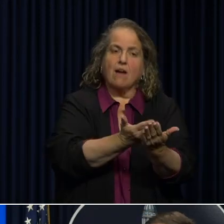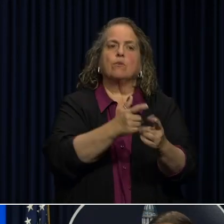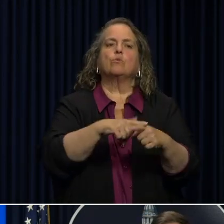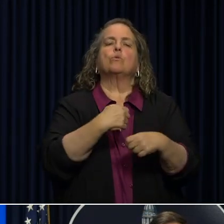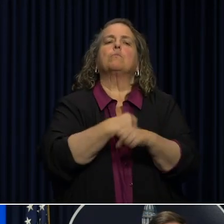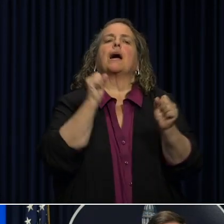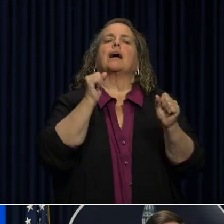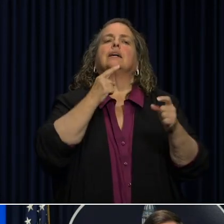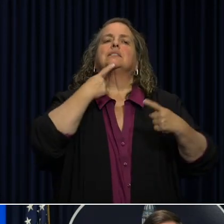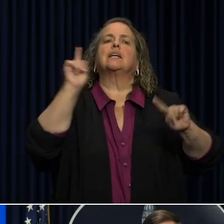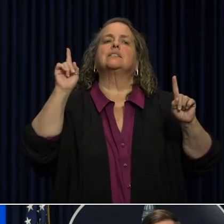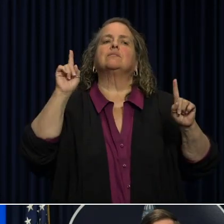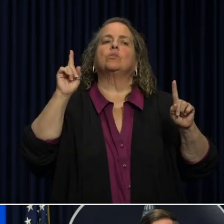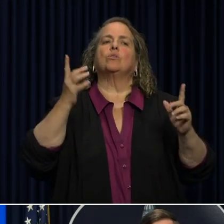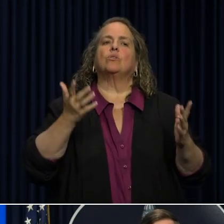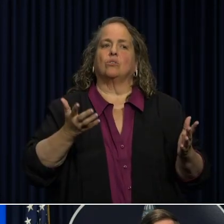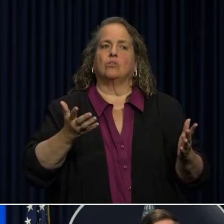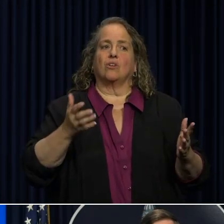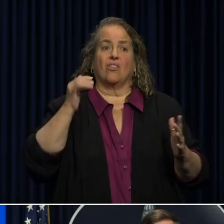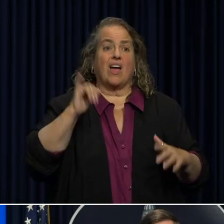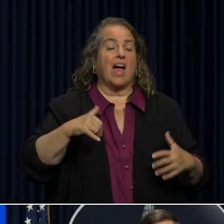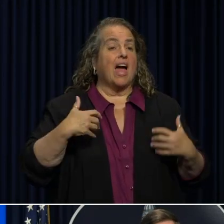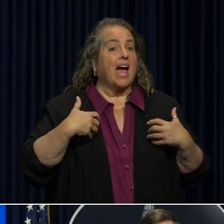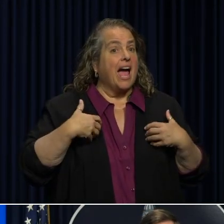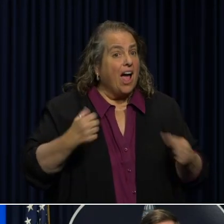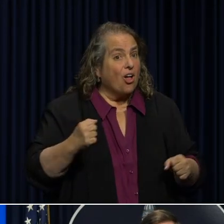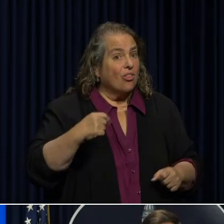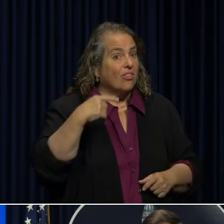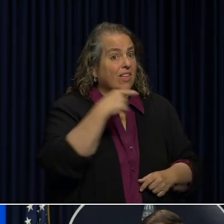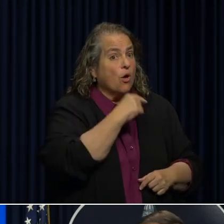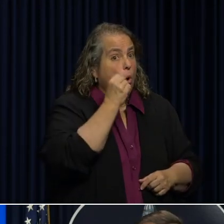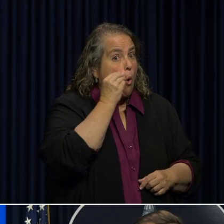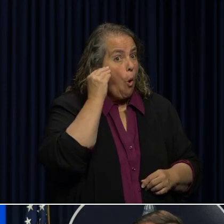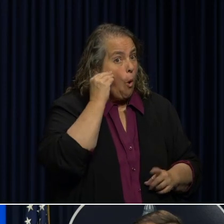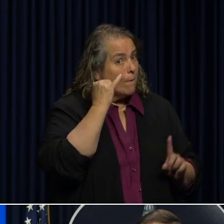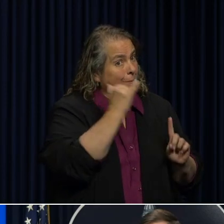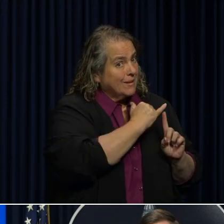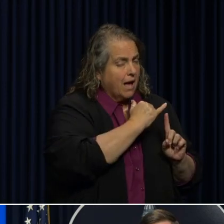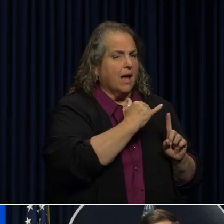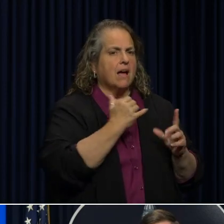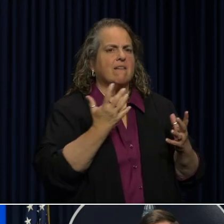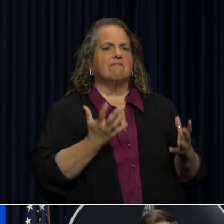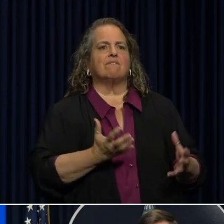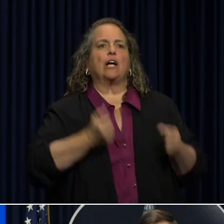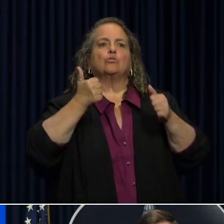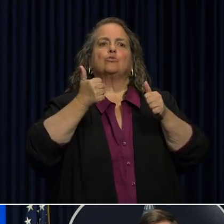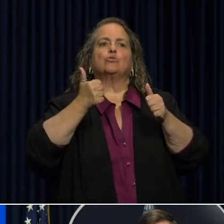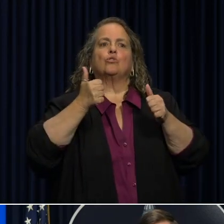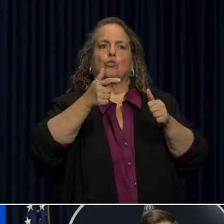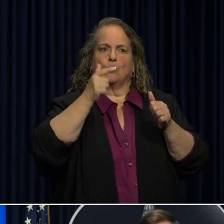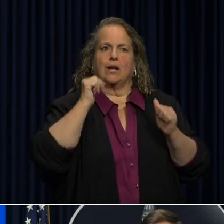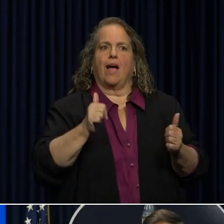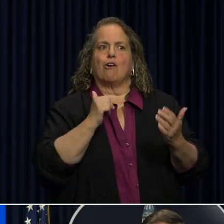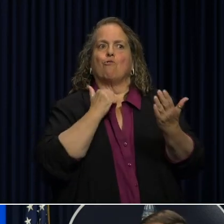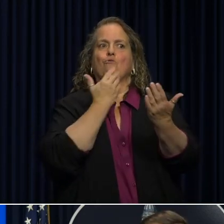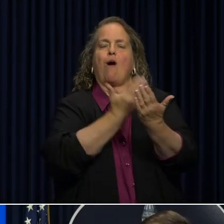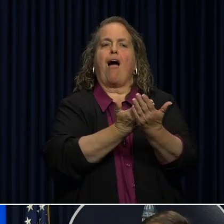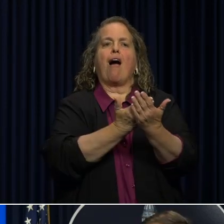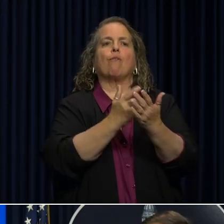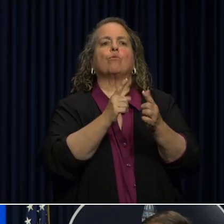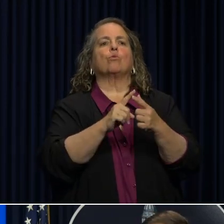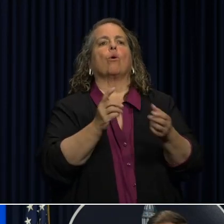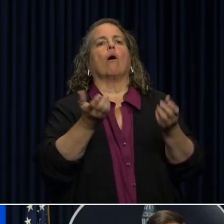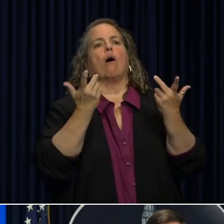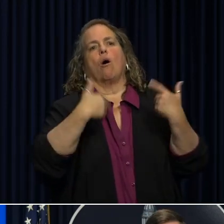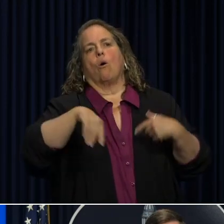there. Healthy at home helps us get there faster. We're going to talk about this in detail, but